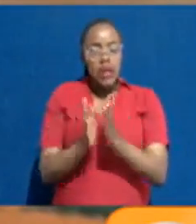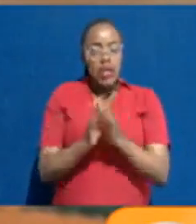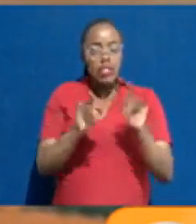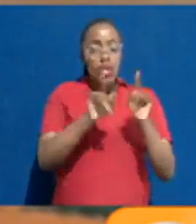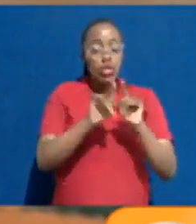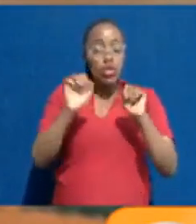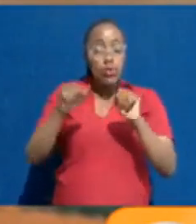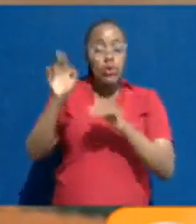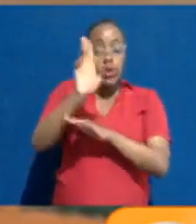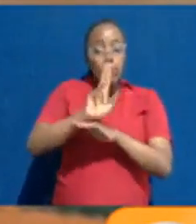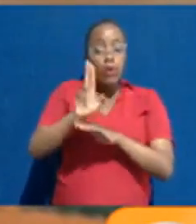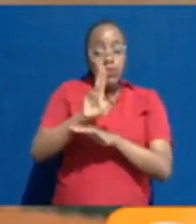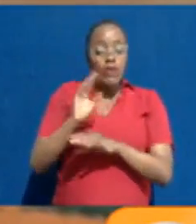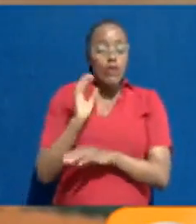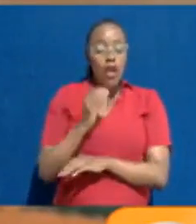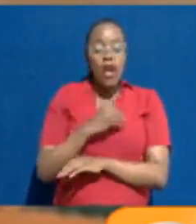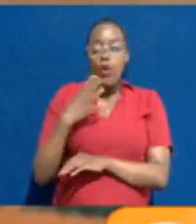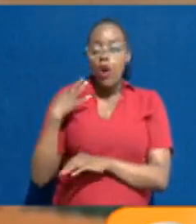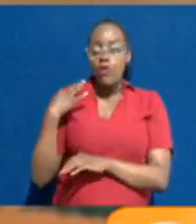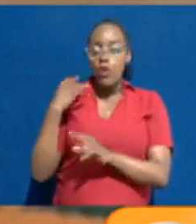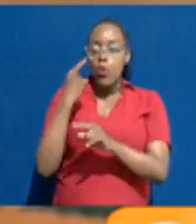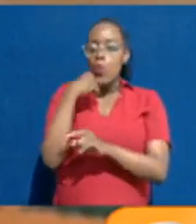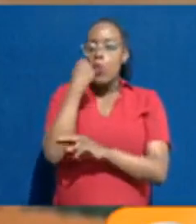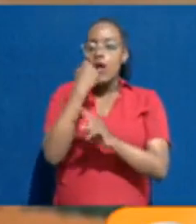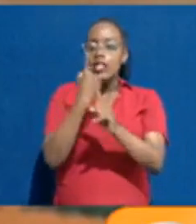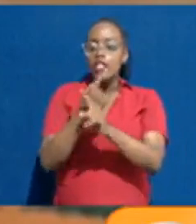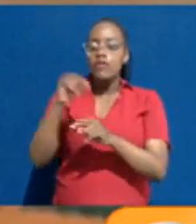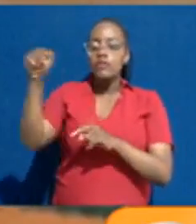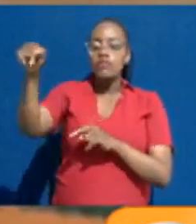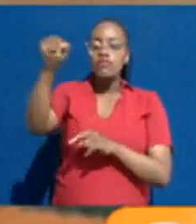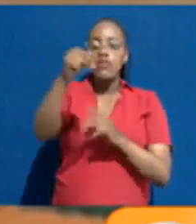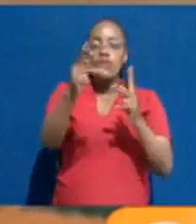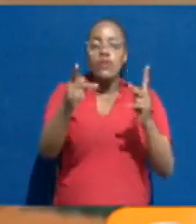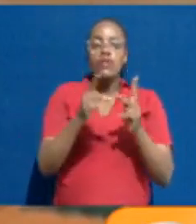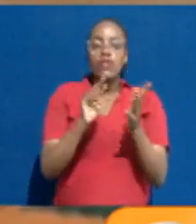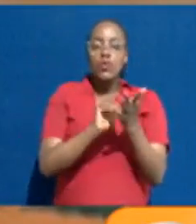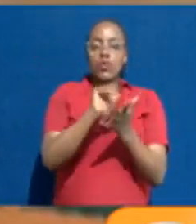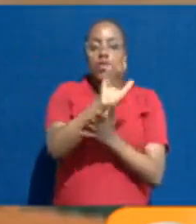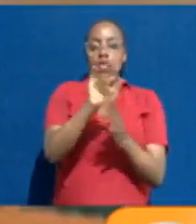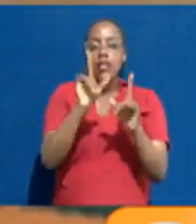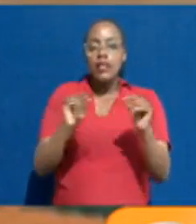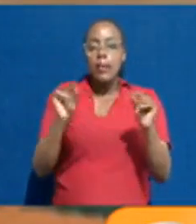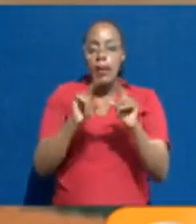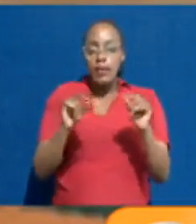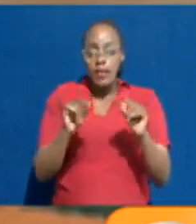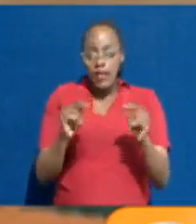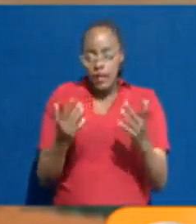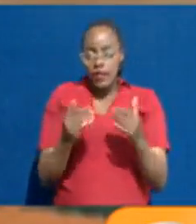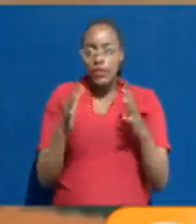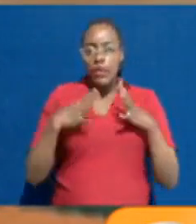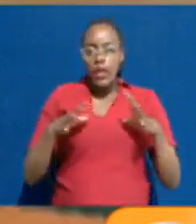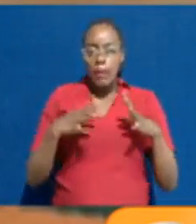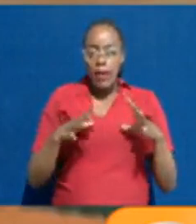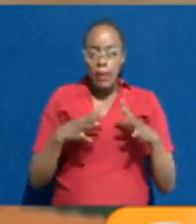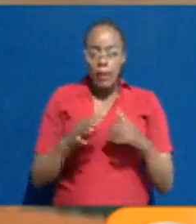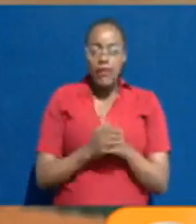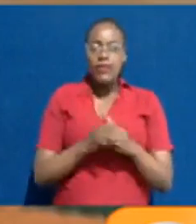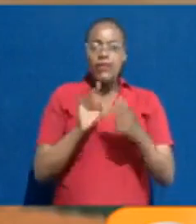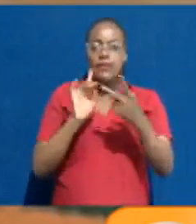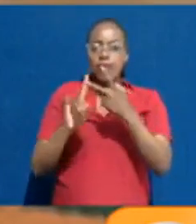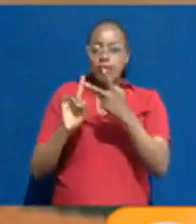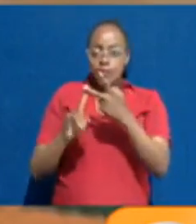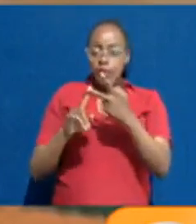to use our volunteers spread across the country to be able to send these messages to the public. We also